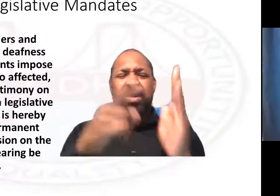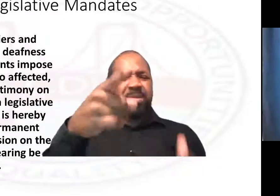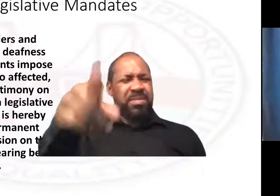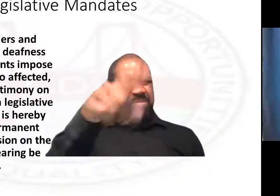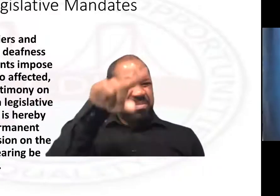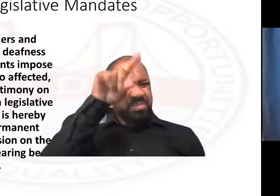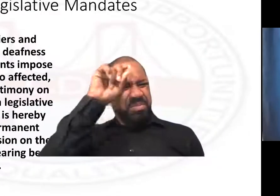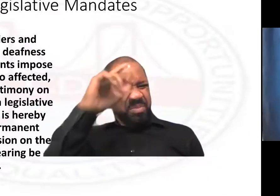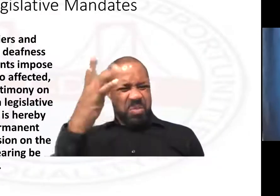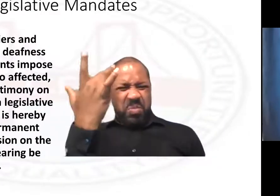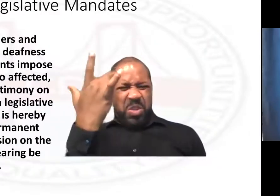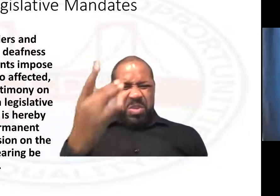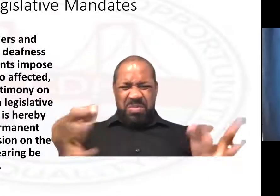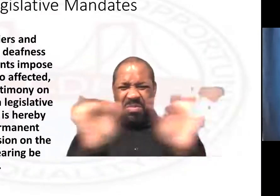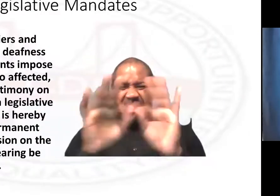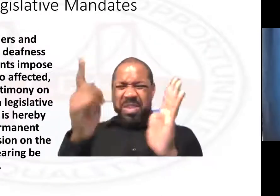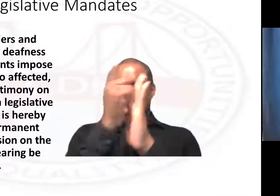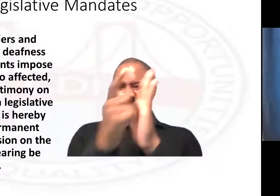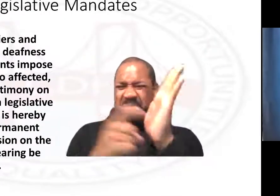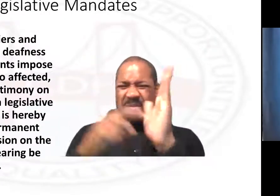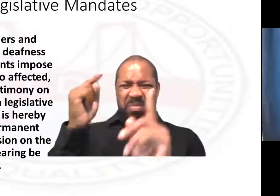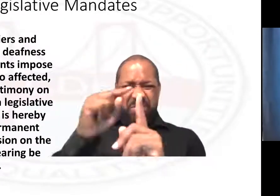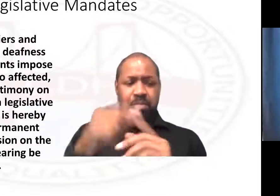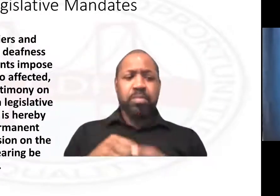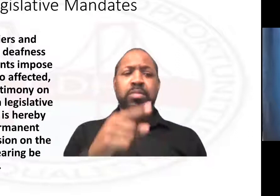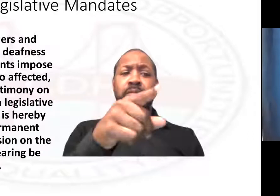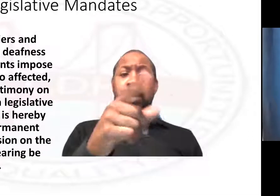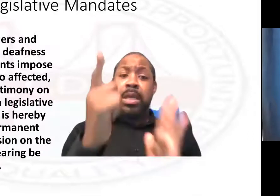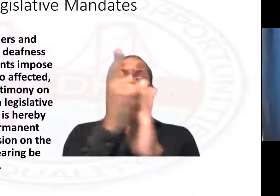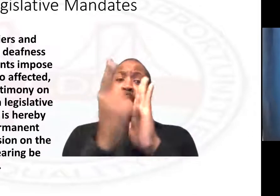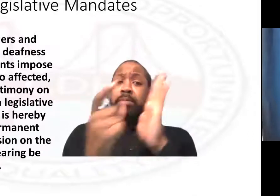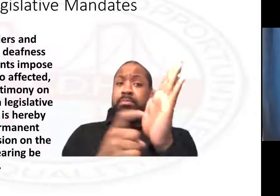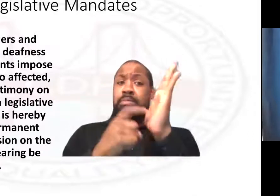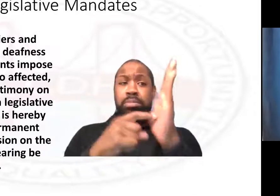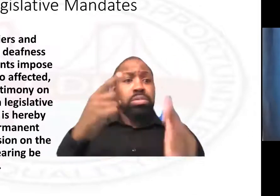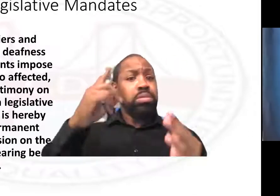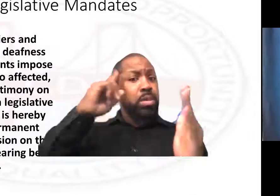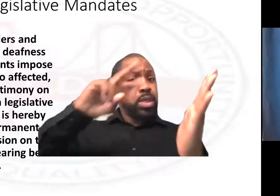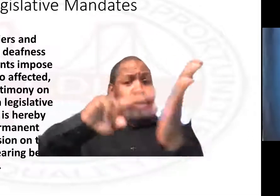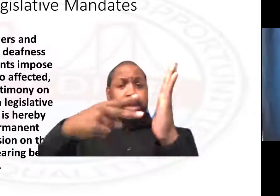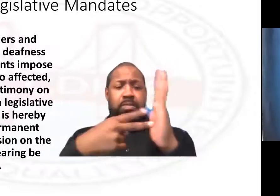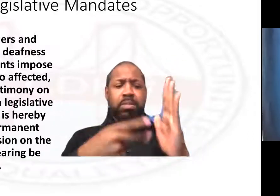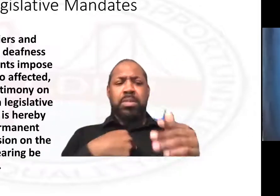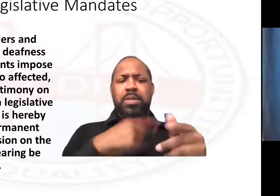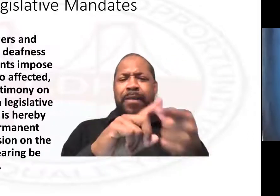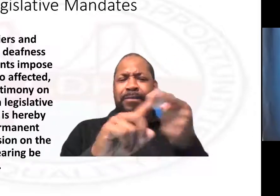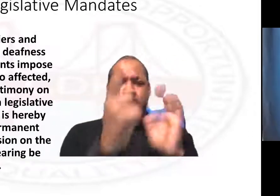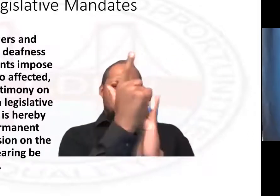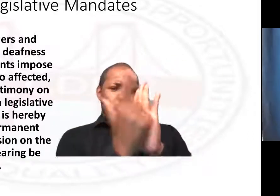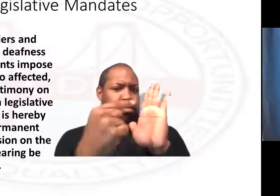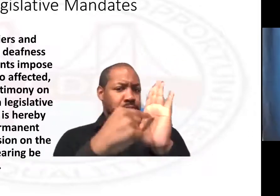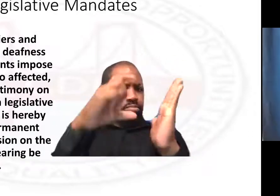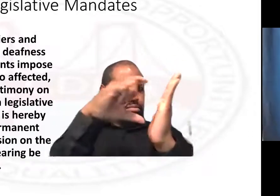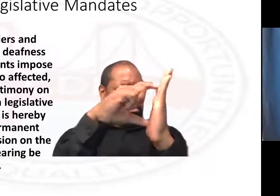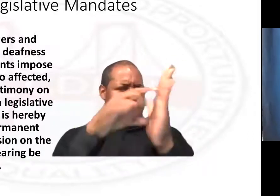And now moving on to legislative mandates. You may wonder why this is an important part, but the legislative mandate